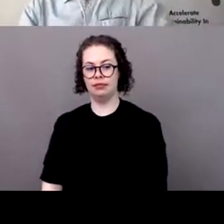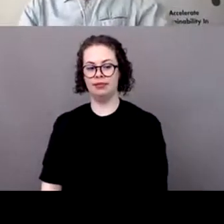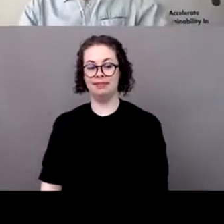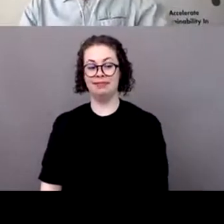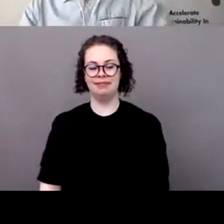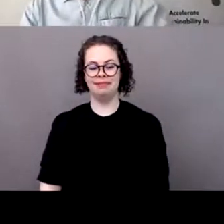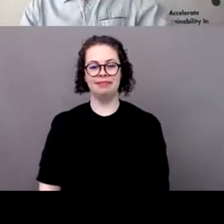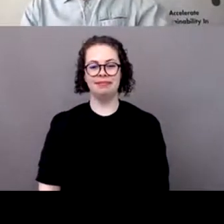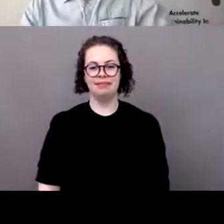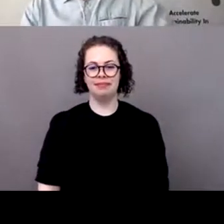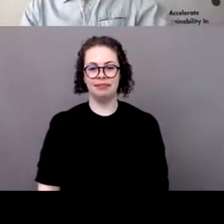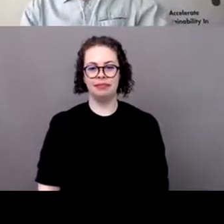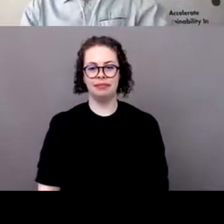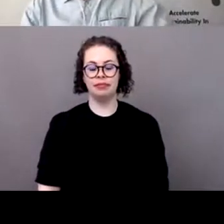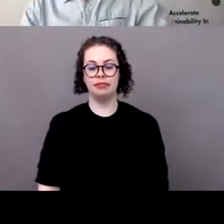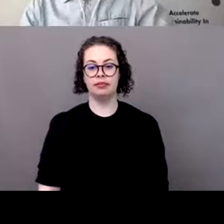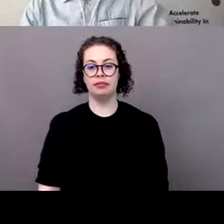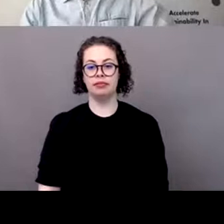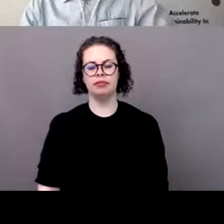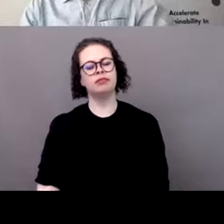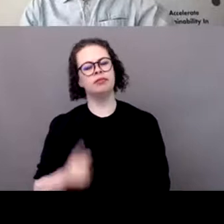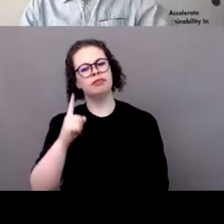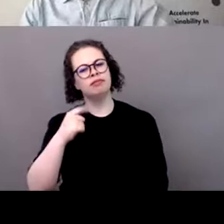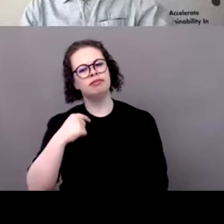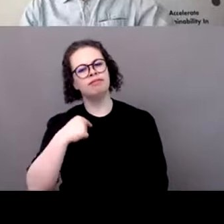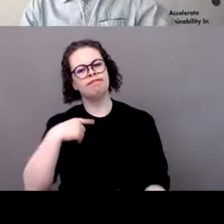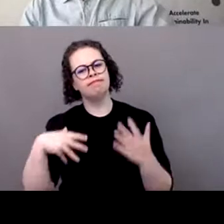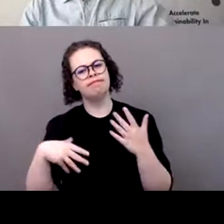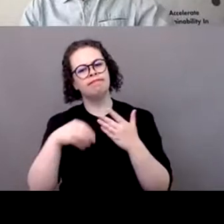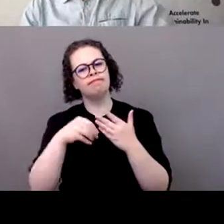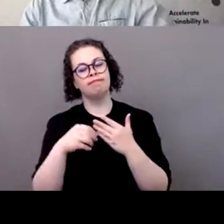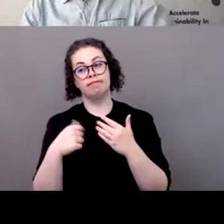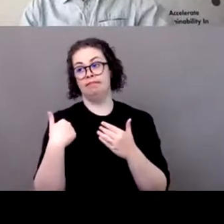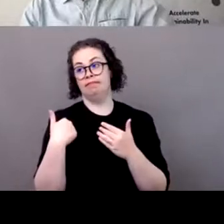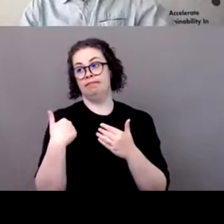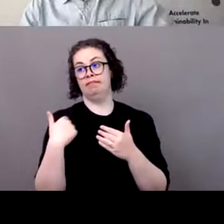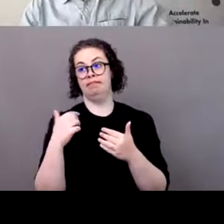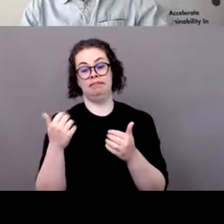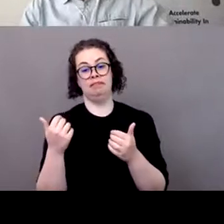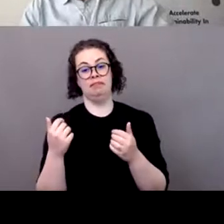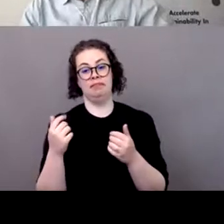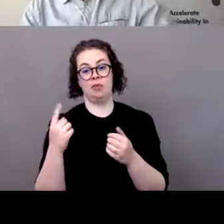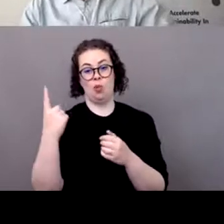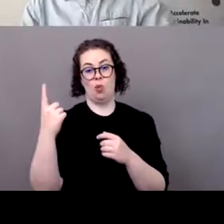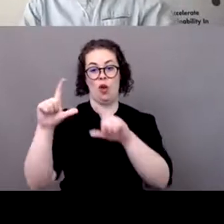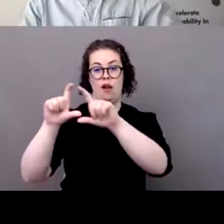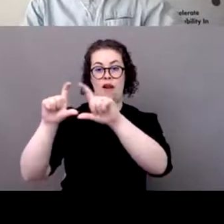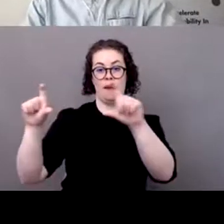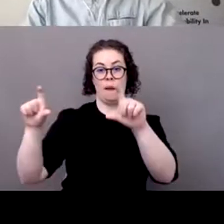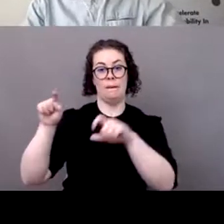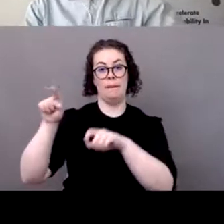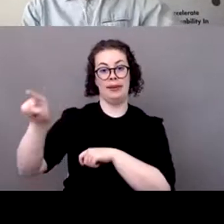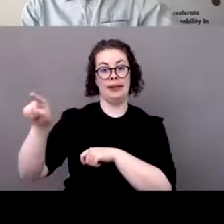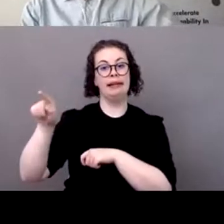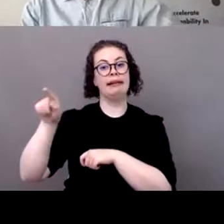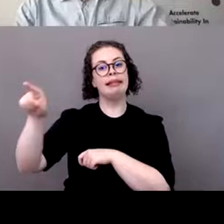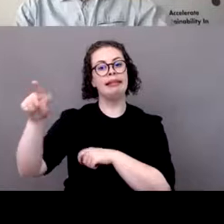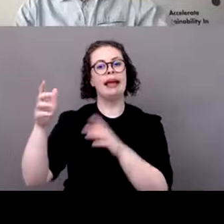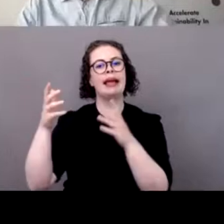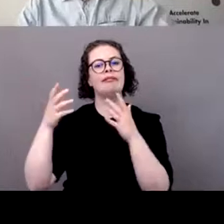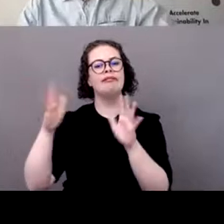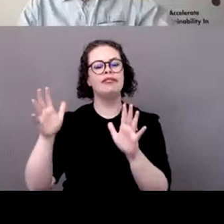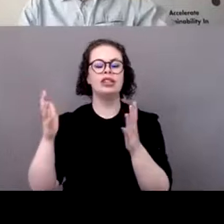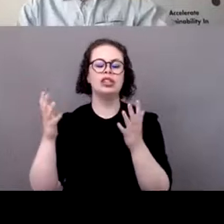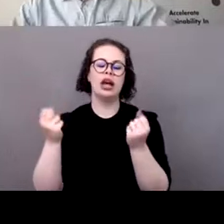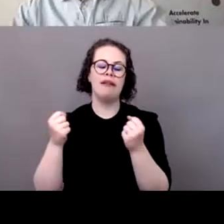meeting recently with a company who's creating digital wallets using blockchain to